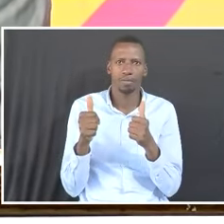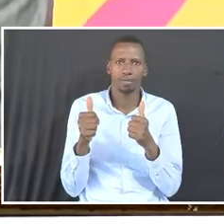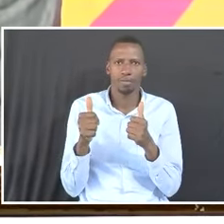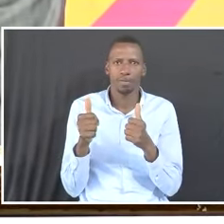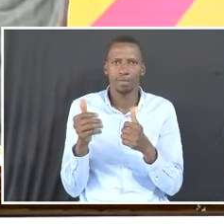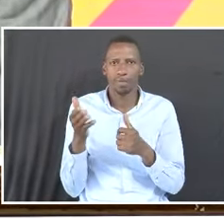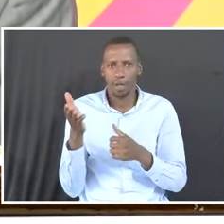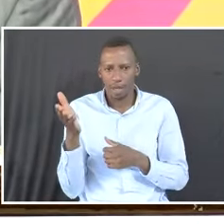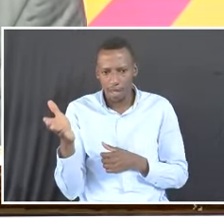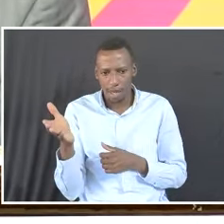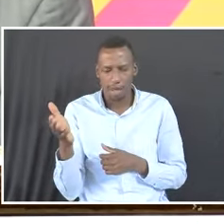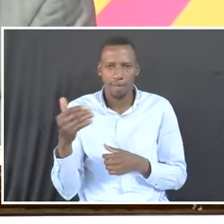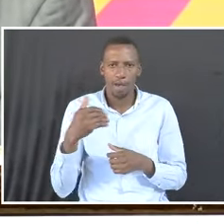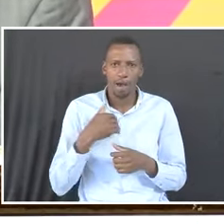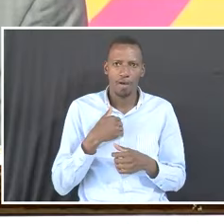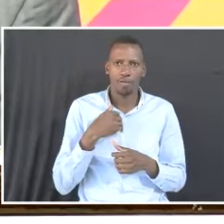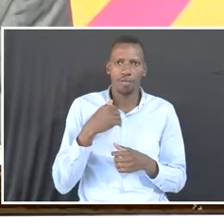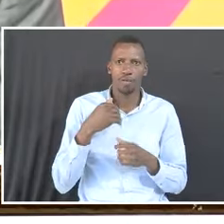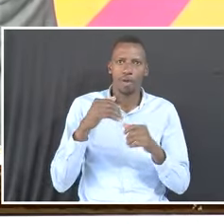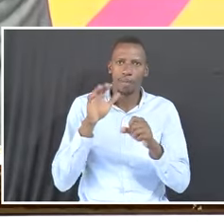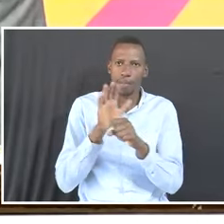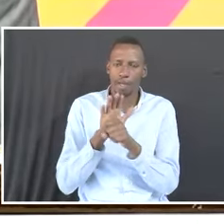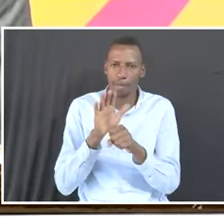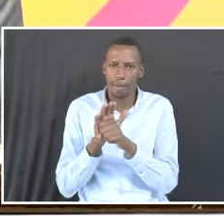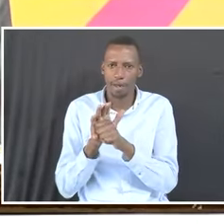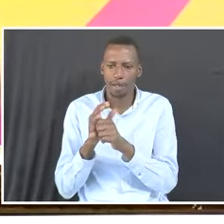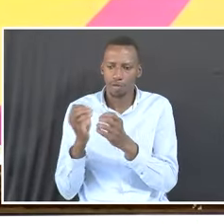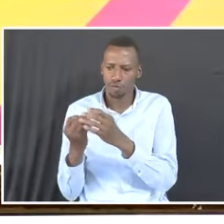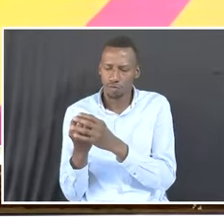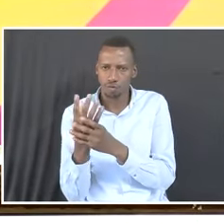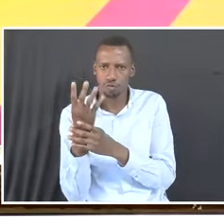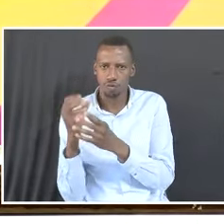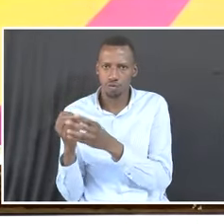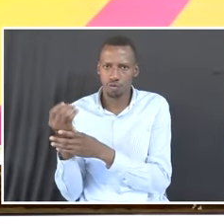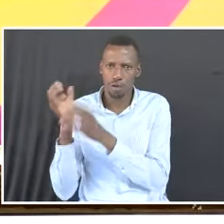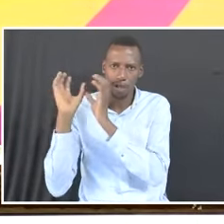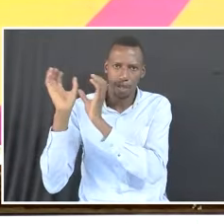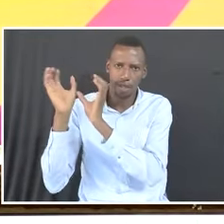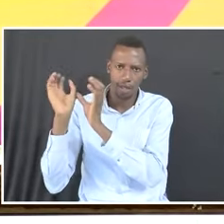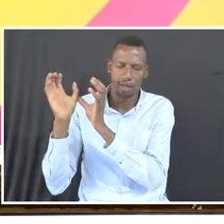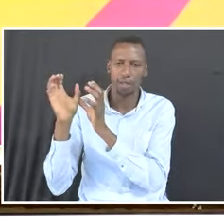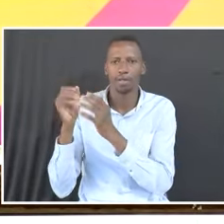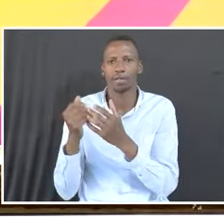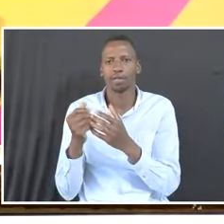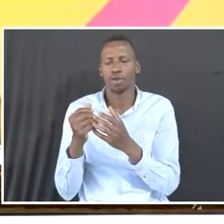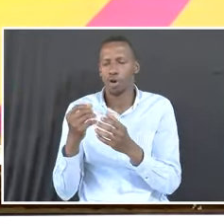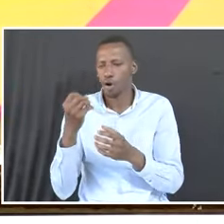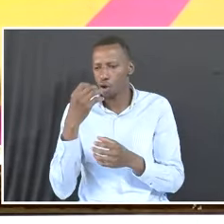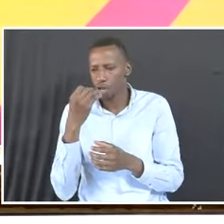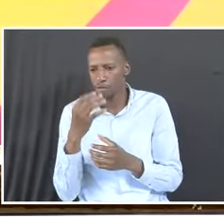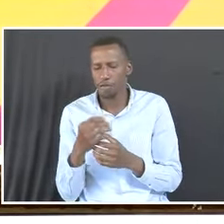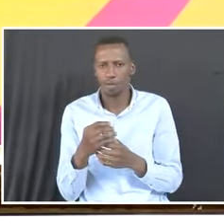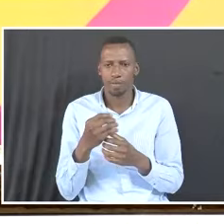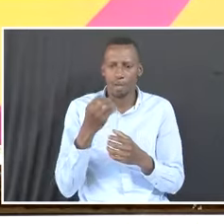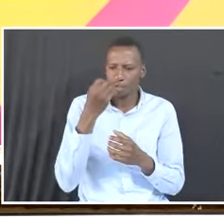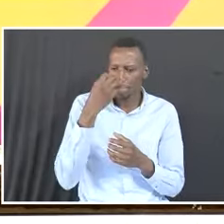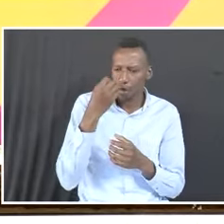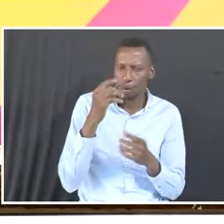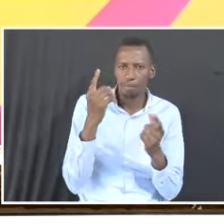the home of the palm tree, the olive, the vine. The flowers shed their fragrance throughout the